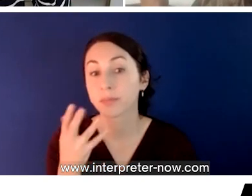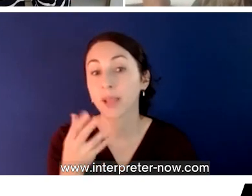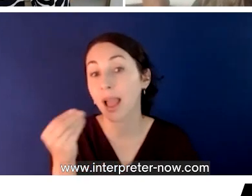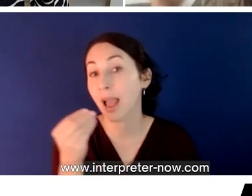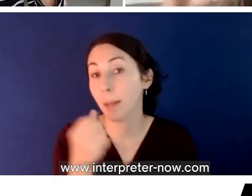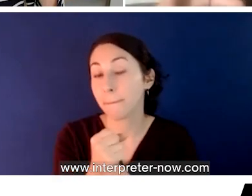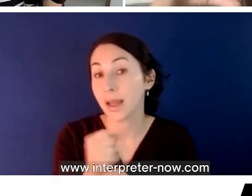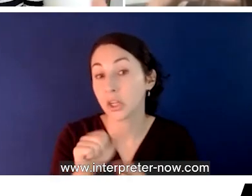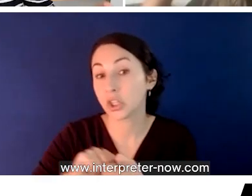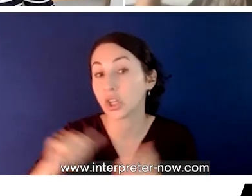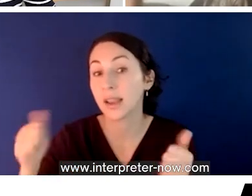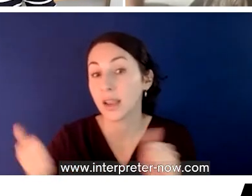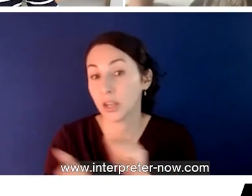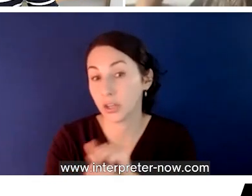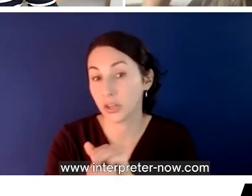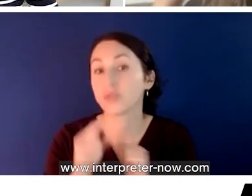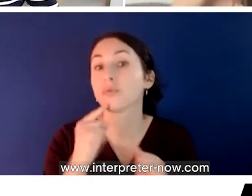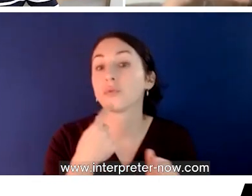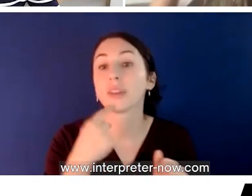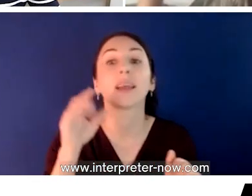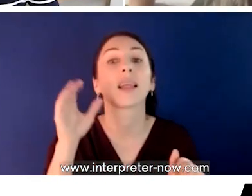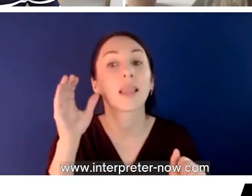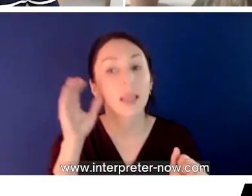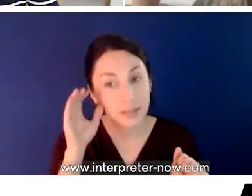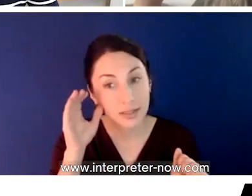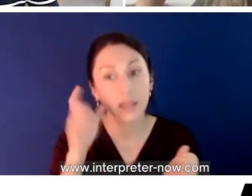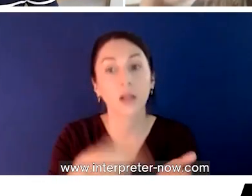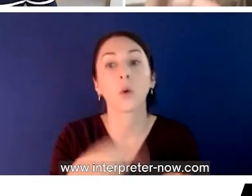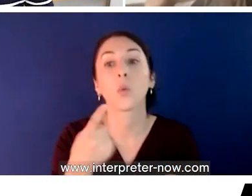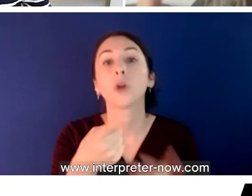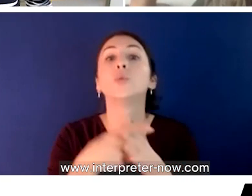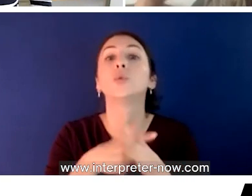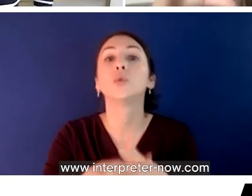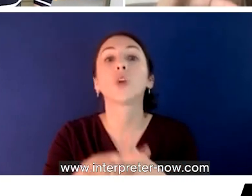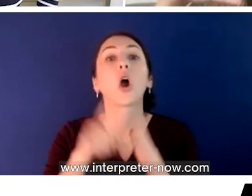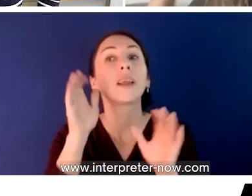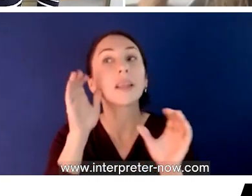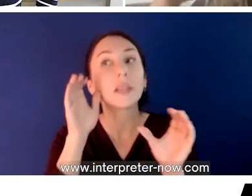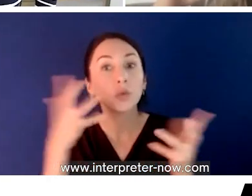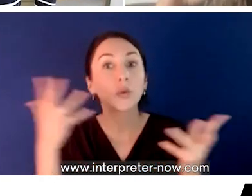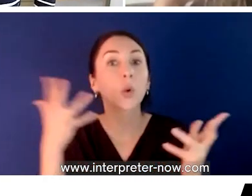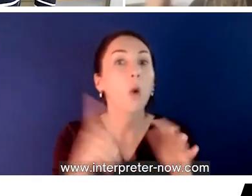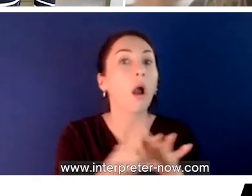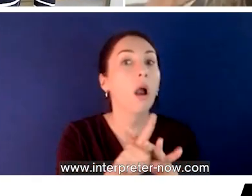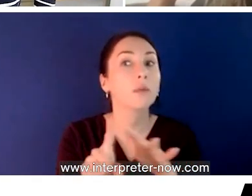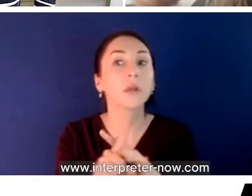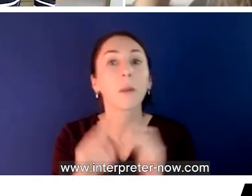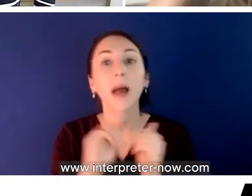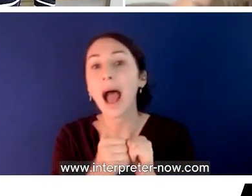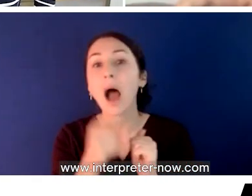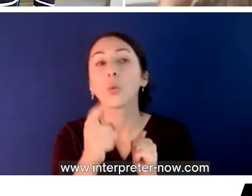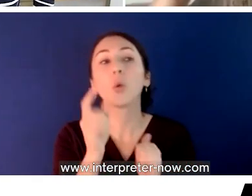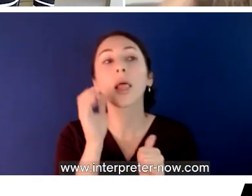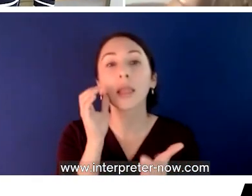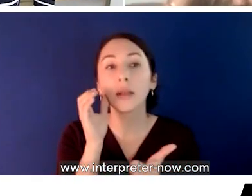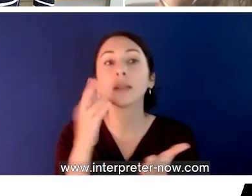making change, and then really listening, right? Once you start hearing the stuff that comes up, how do you actually listen to it and take action so that you